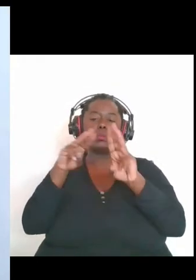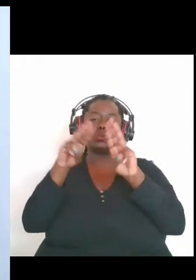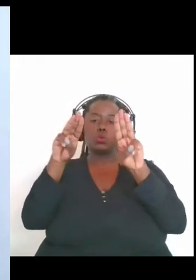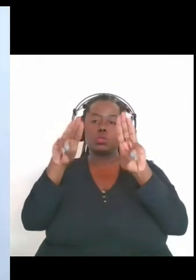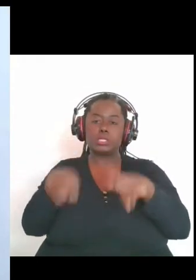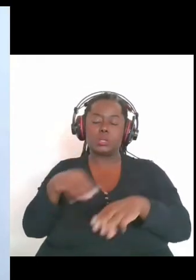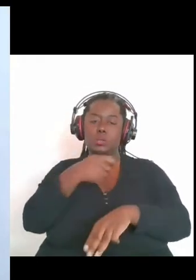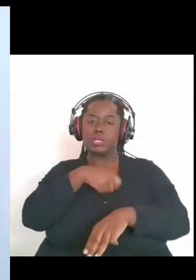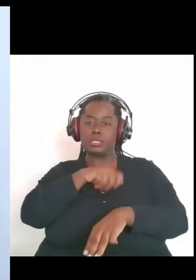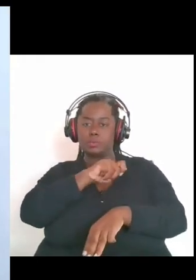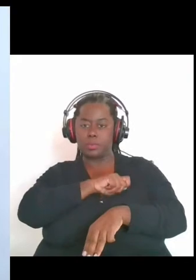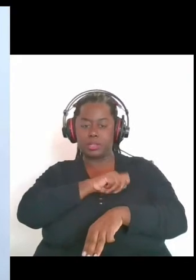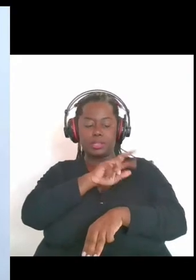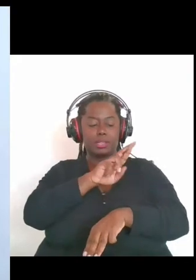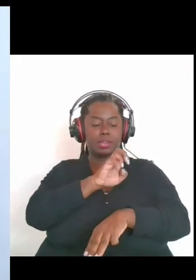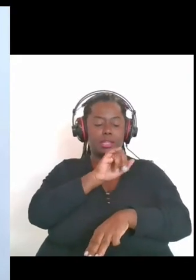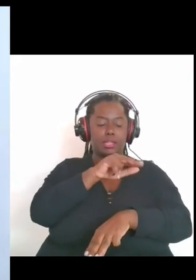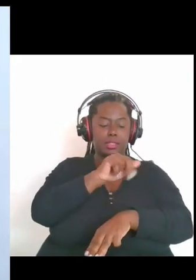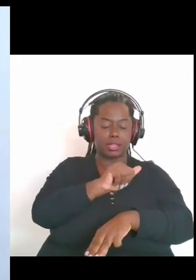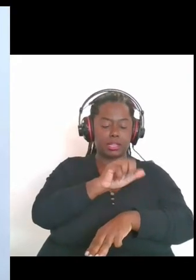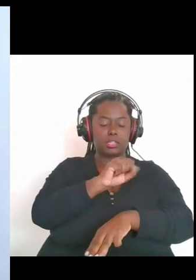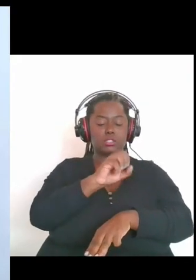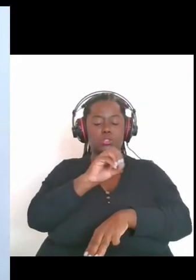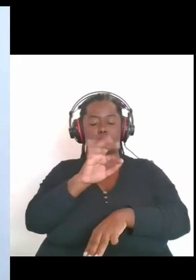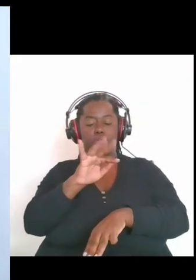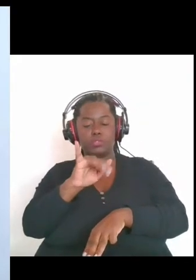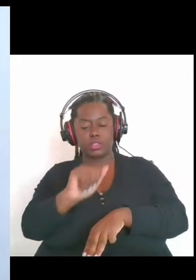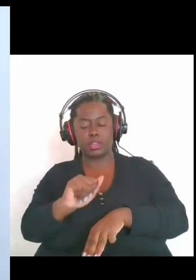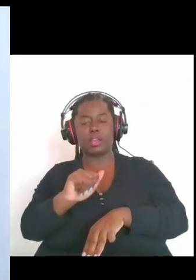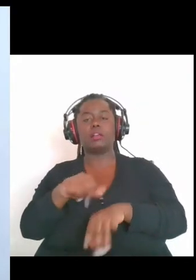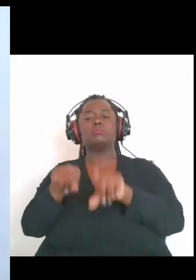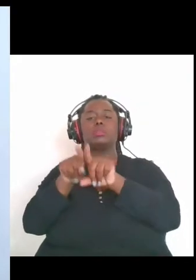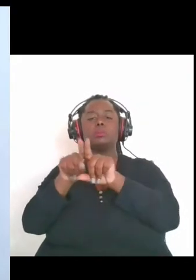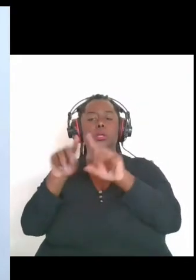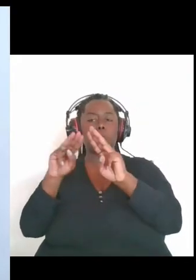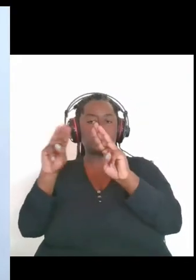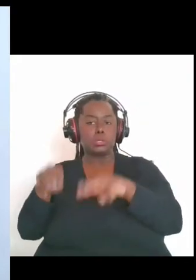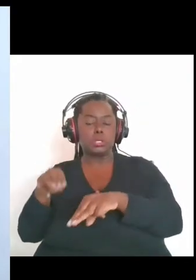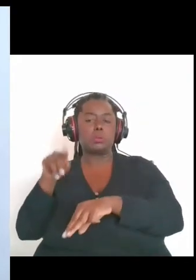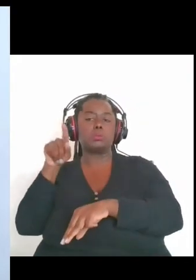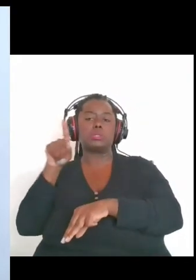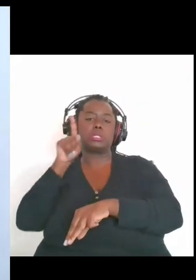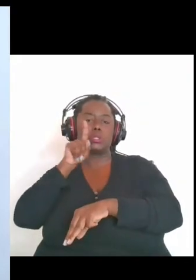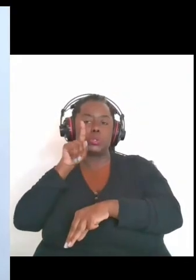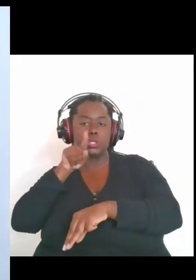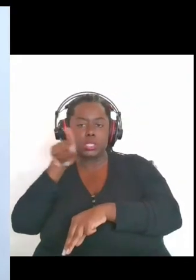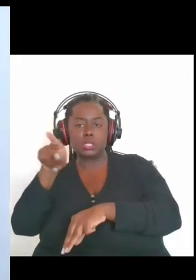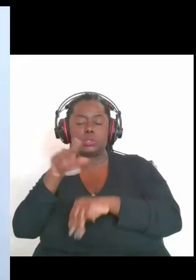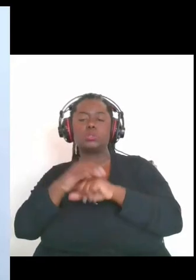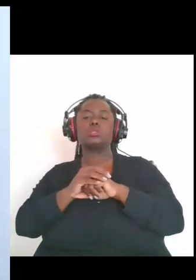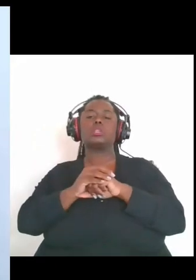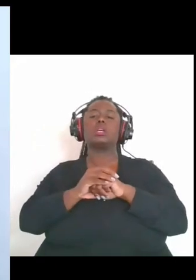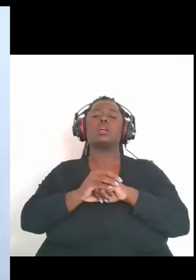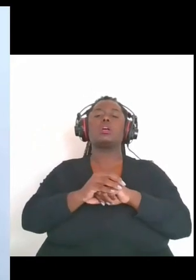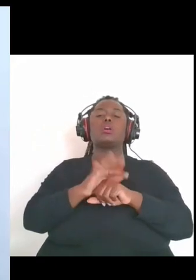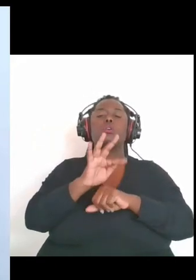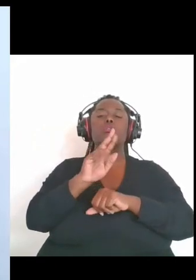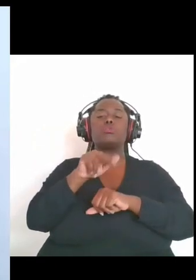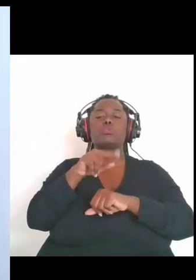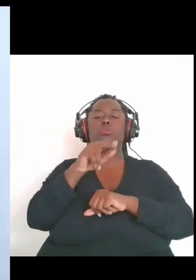in private collections such as the Sofia Museum in Spain also in museums in the United States Foundation